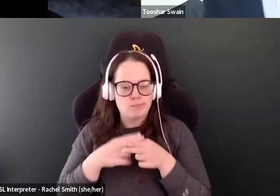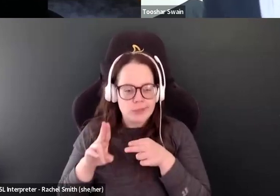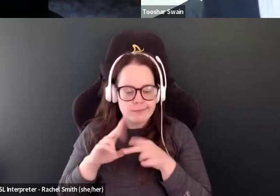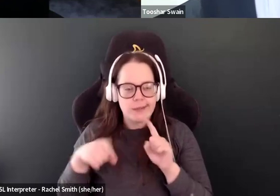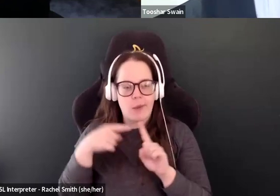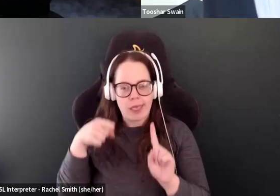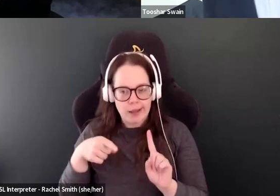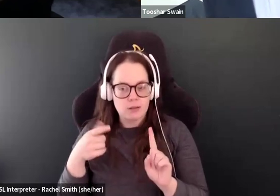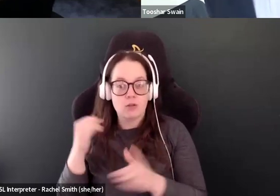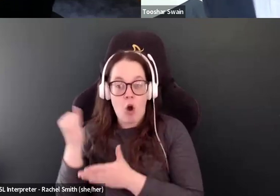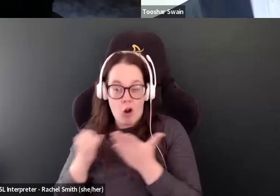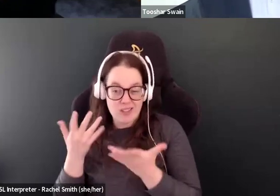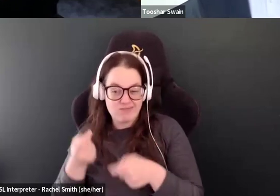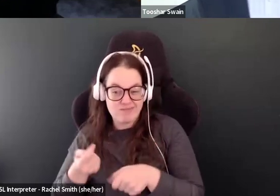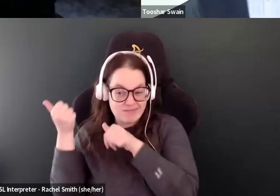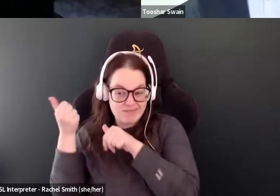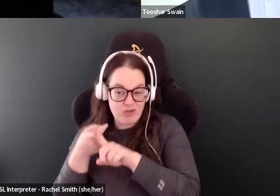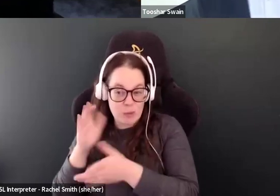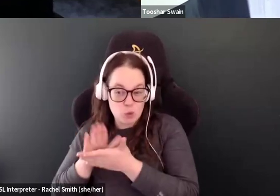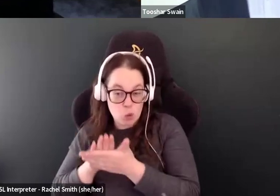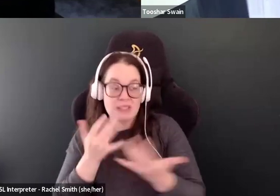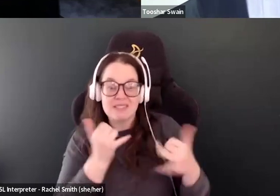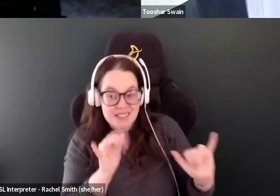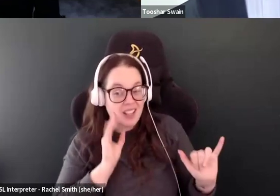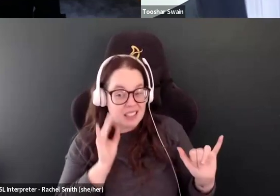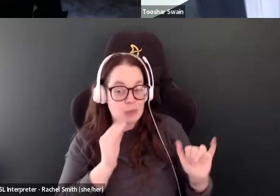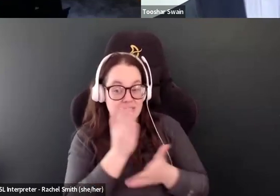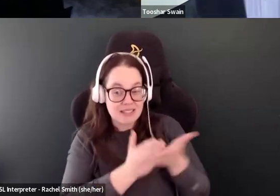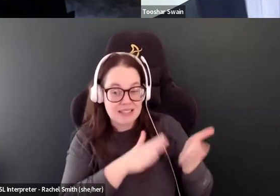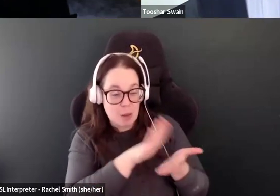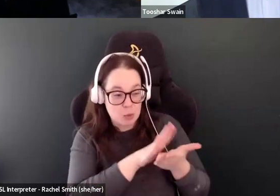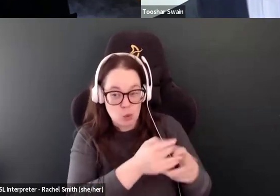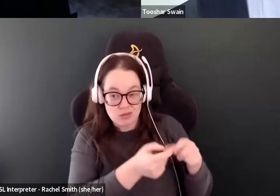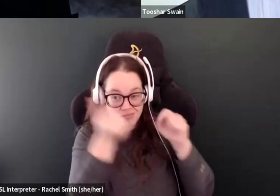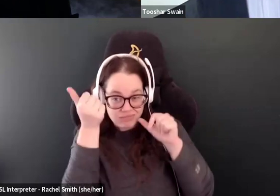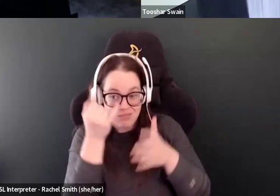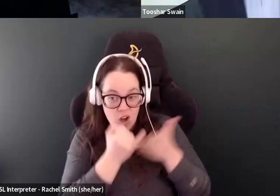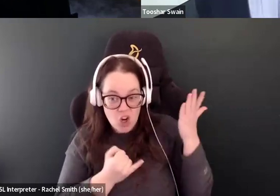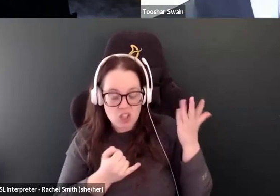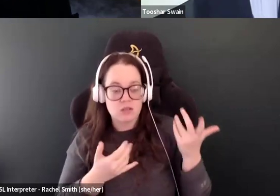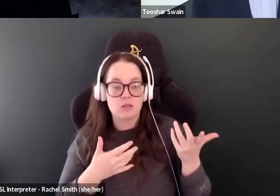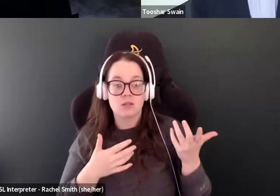arts have been taken out of schools in the past. They're still being taken out of schools. They are still in many